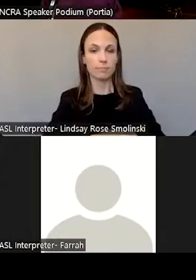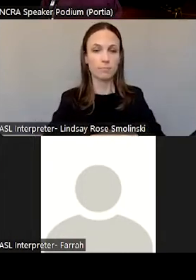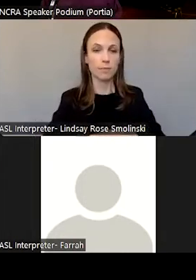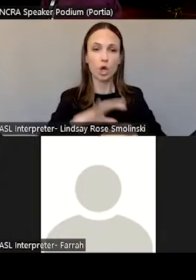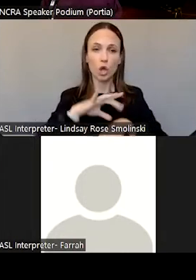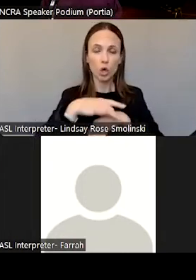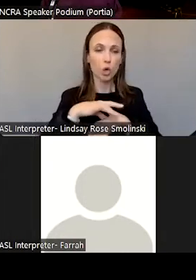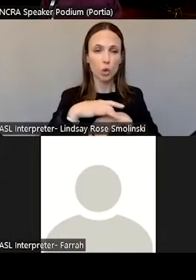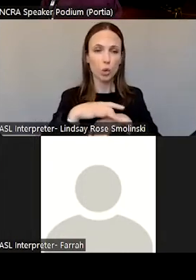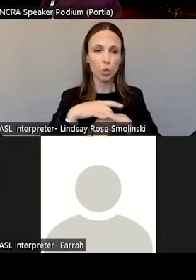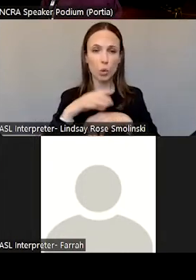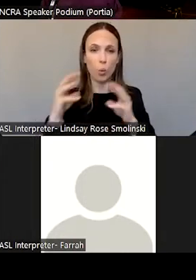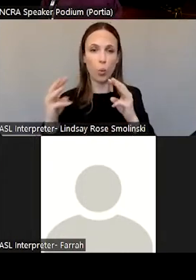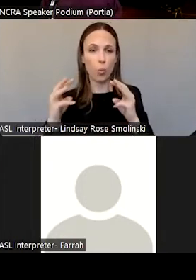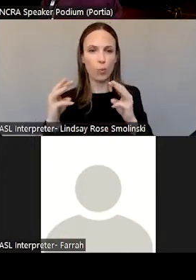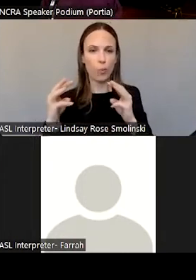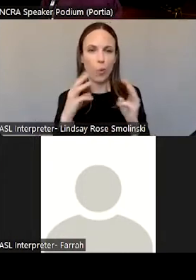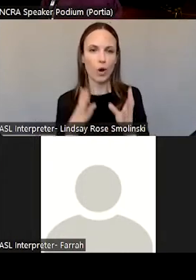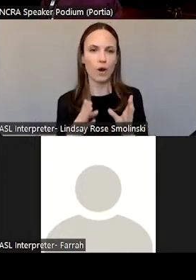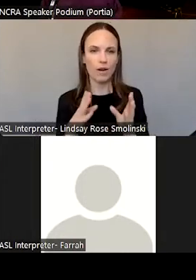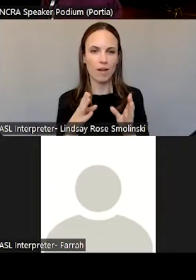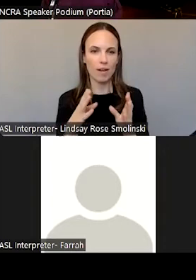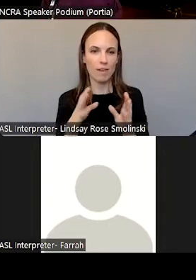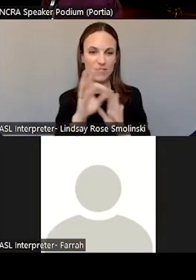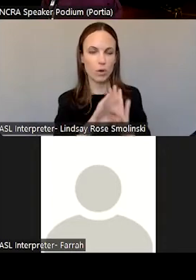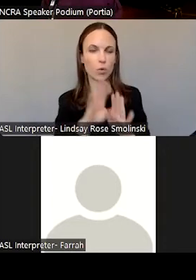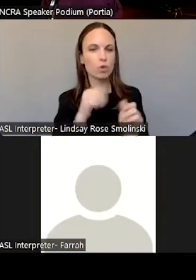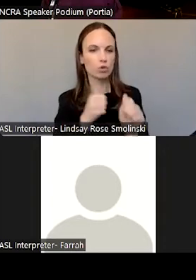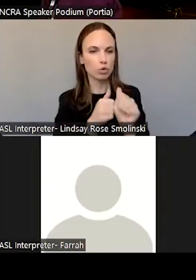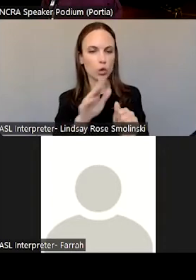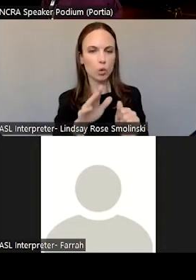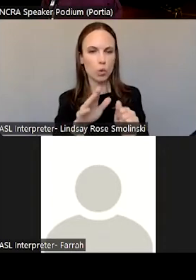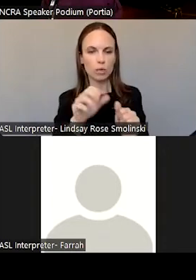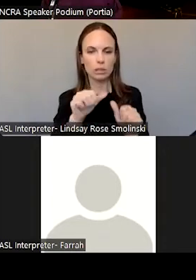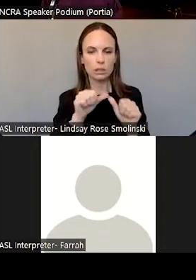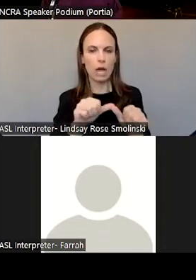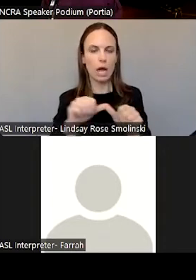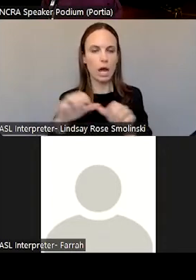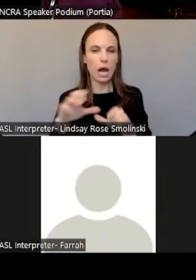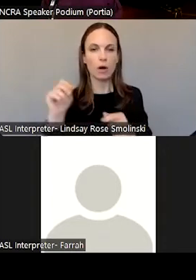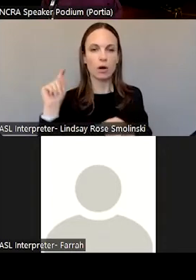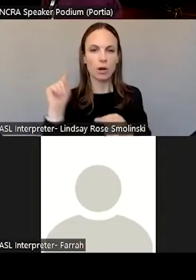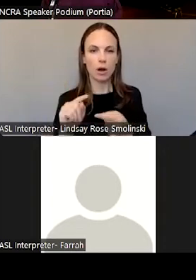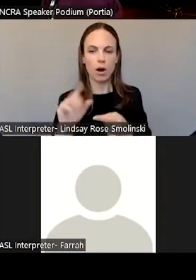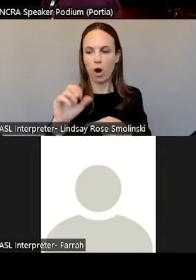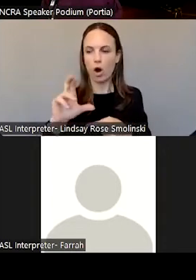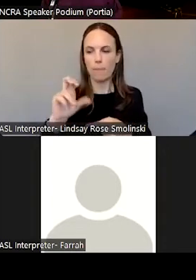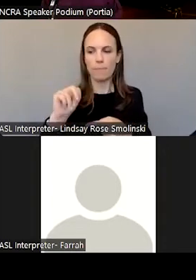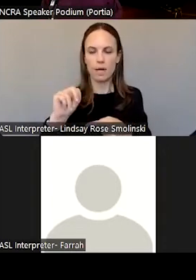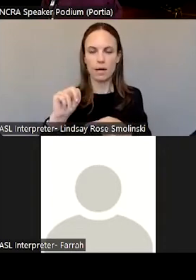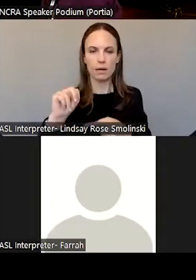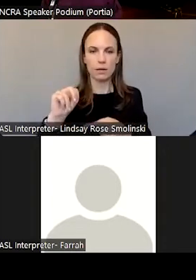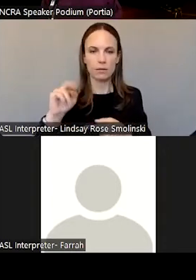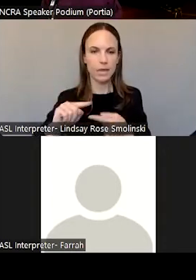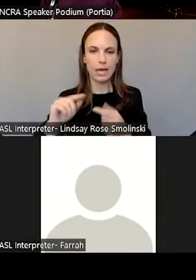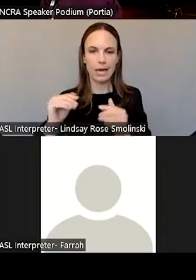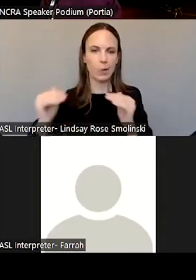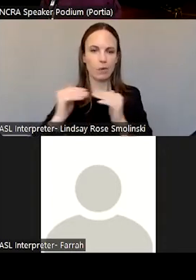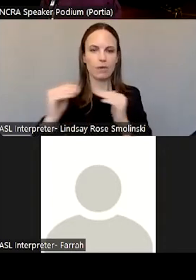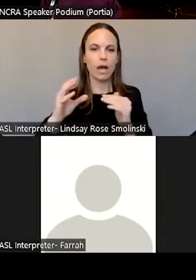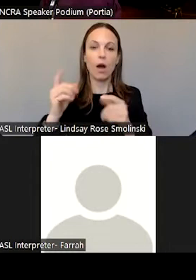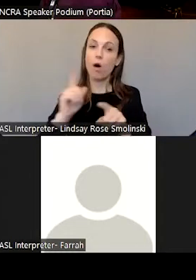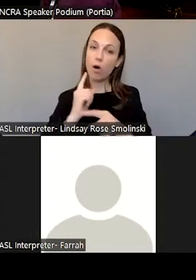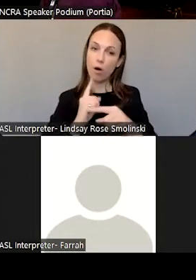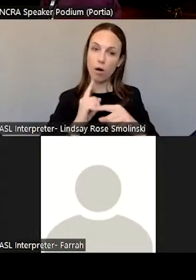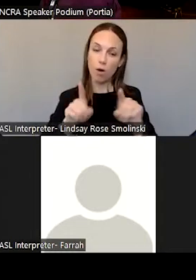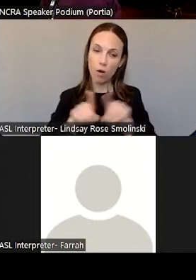Earth Warrior feature will track your sustainable actions and calculate the carbon reduction equivalents, as well as add your